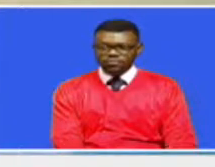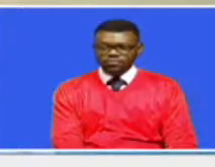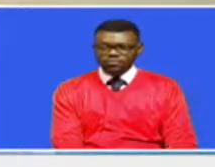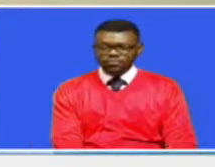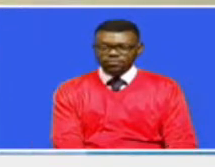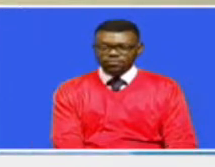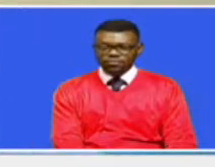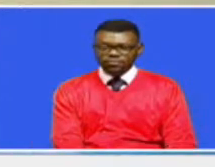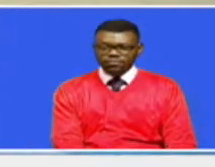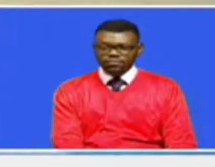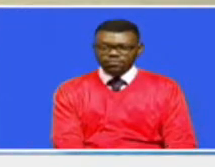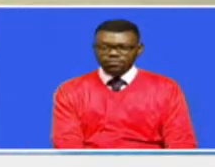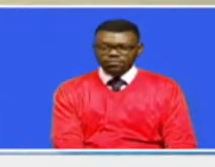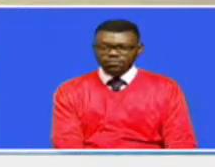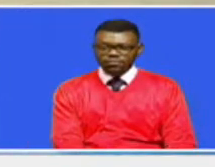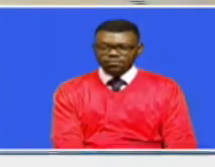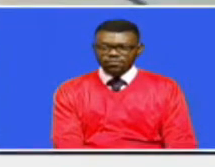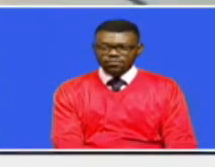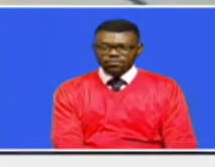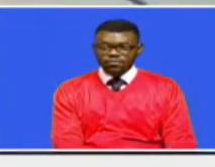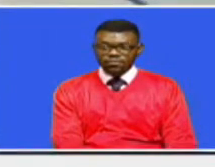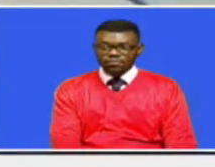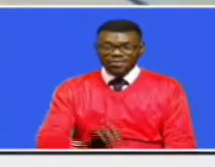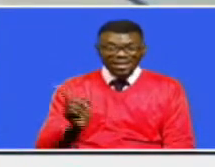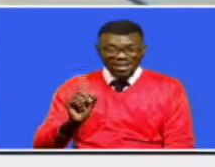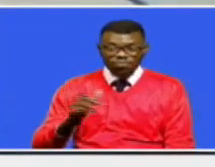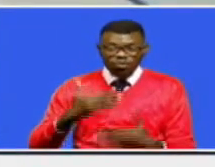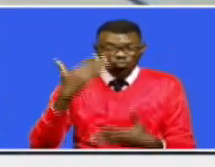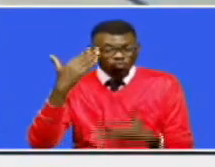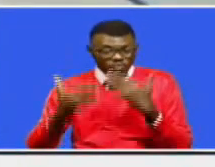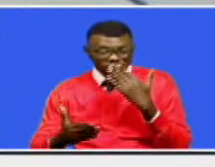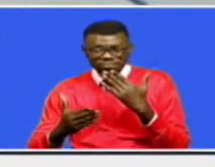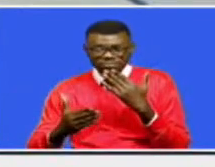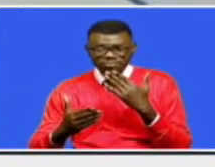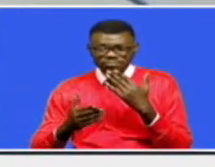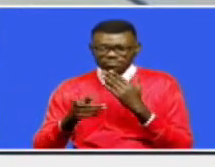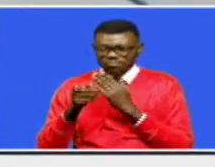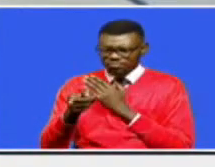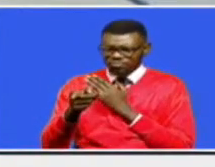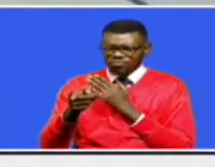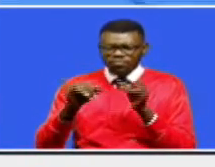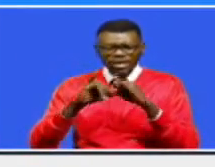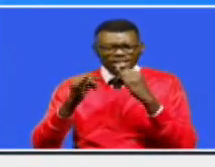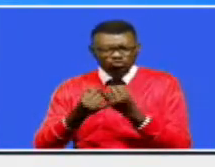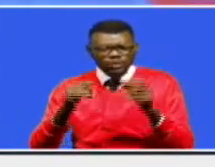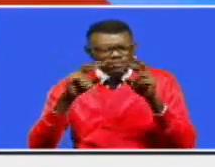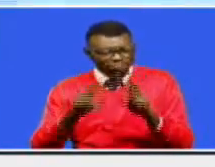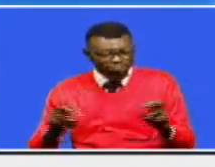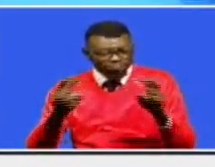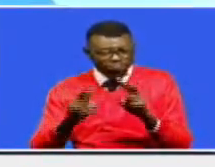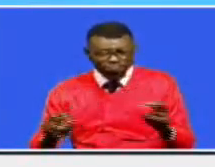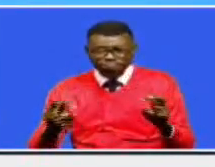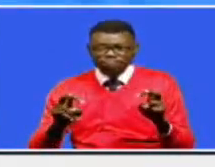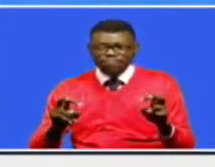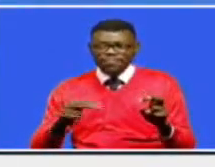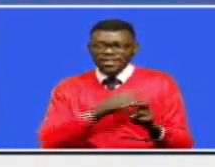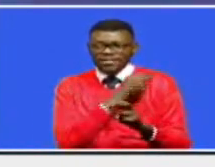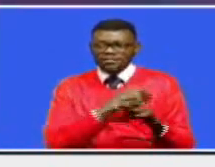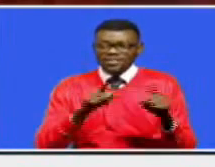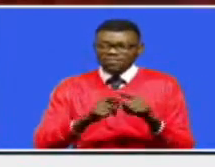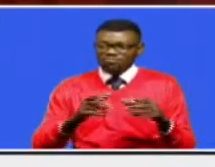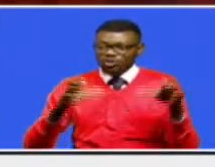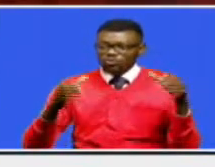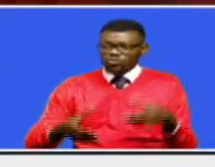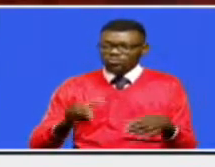Elgeyo Marakwet County. The University of Nairobi, through the Kavi Institute for Clinical Research, together with a consortium